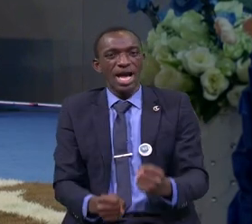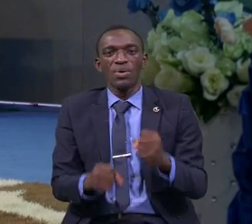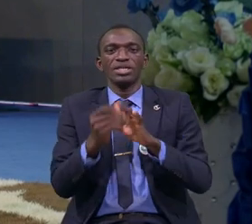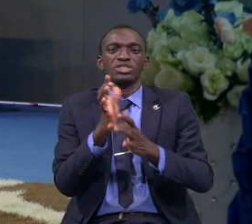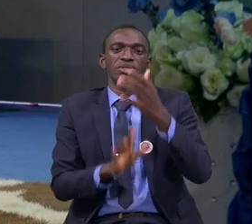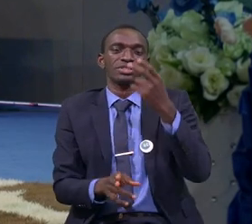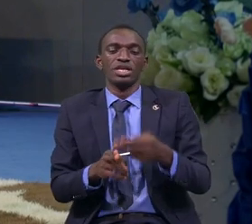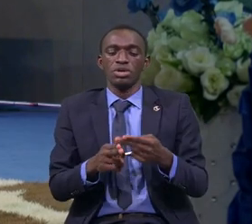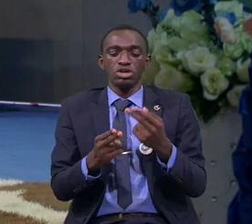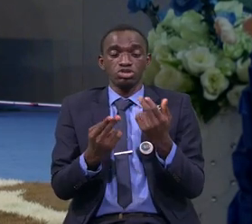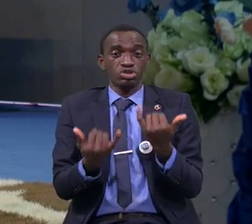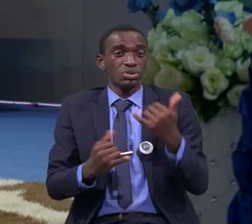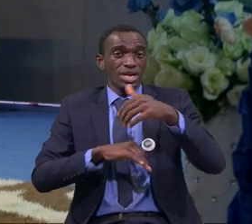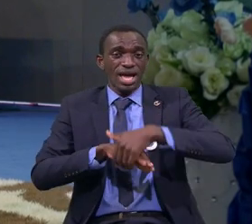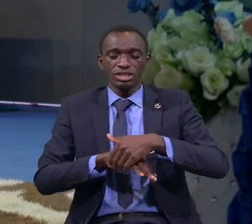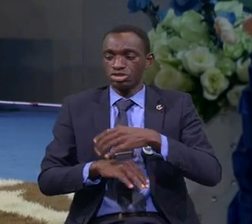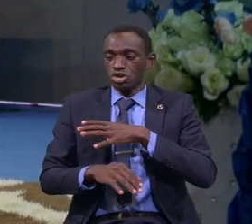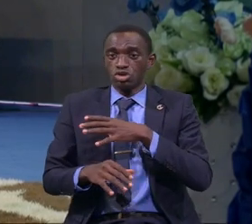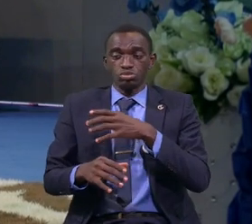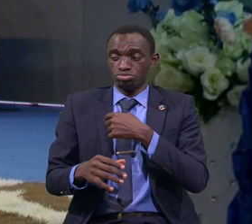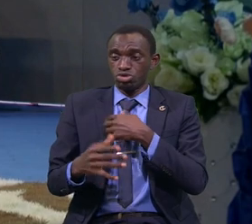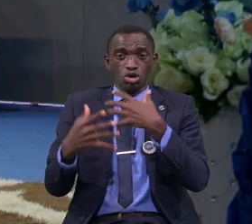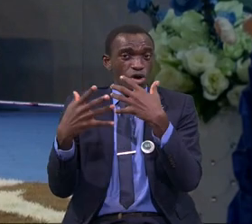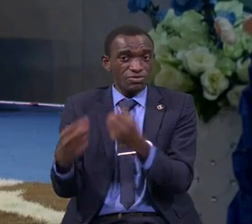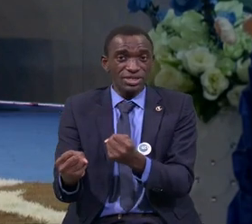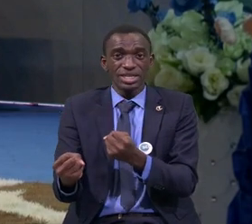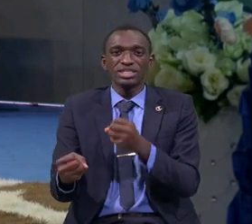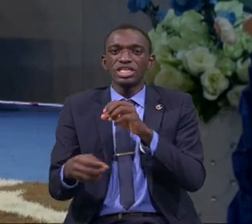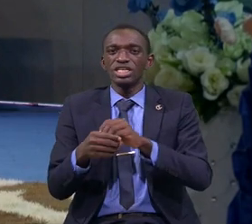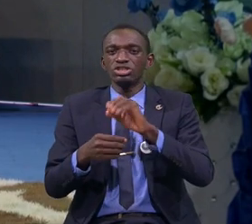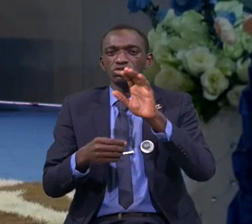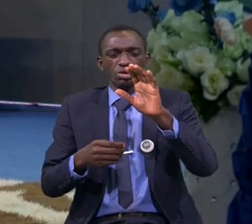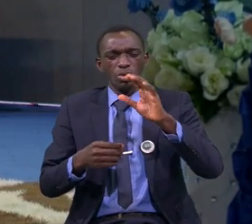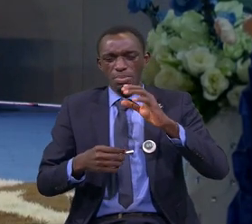Tonight, confidence, and in your backbone, you will stand.